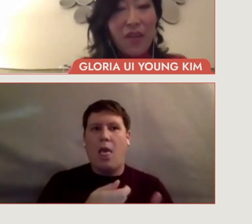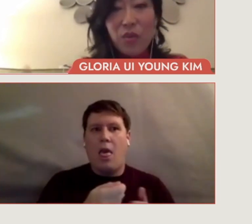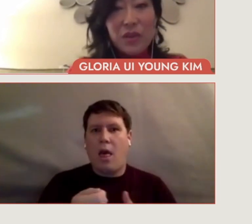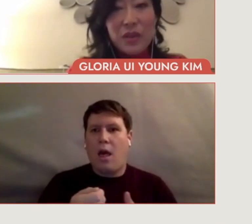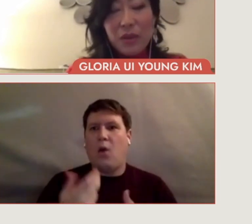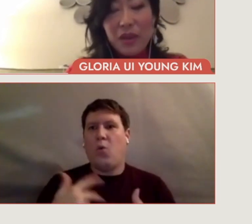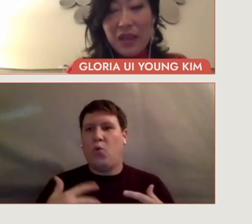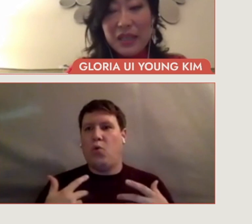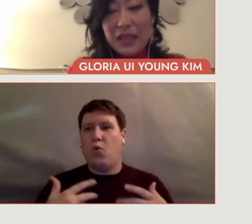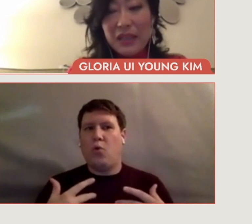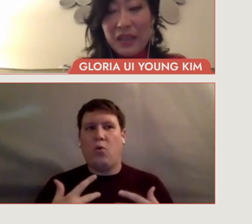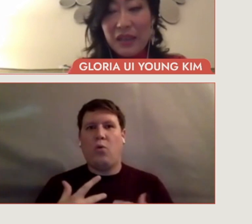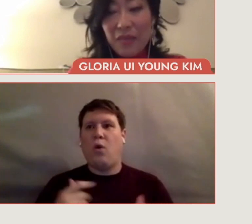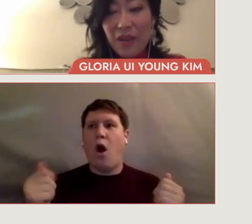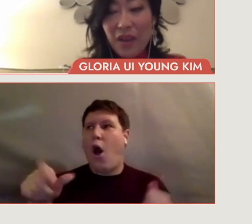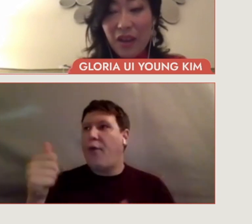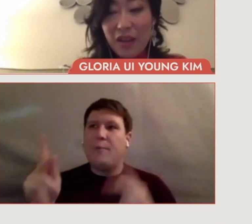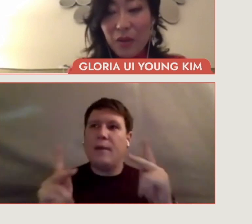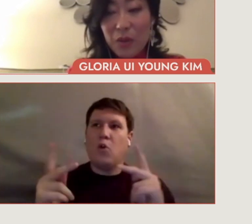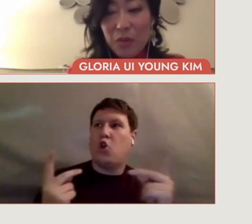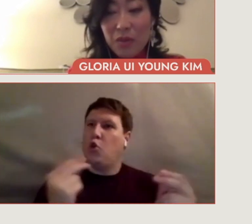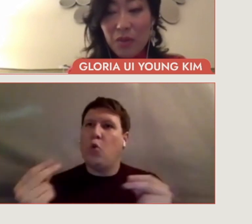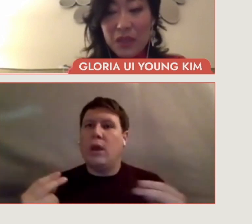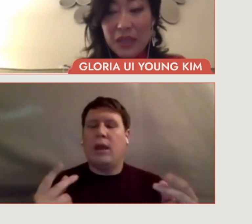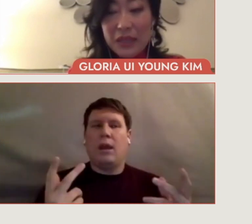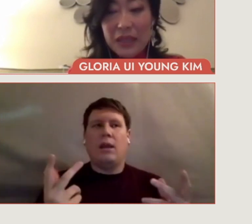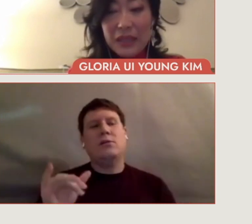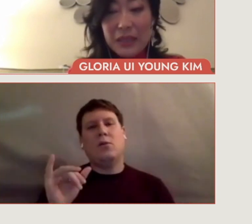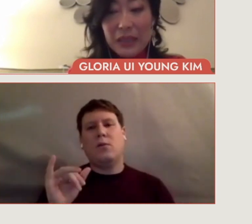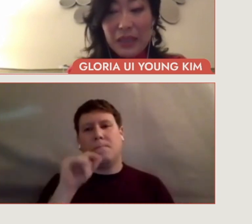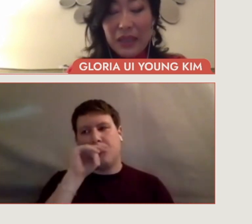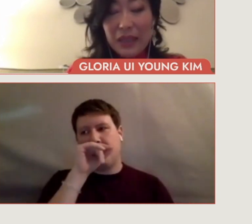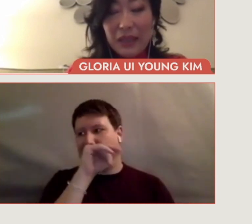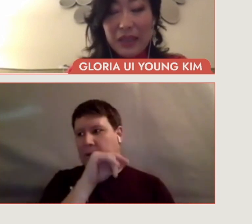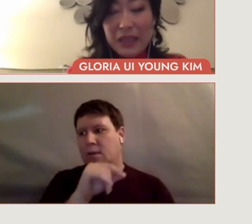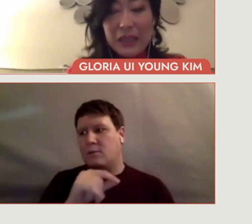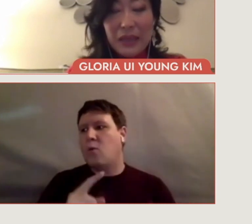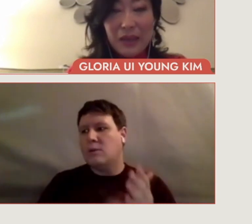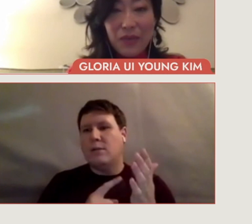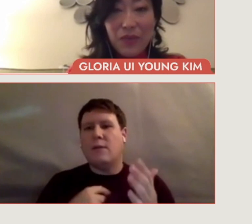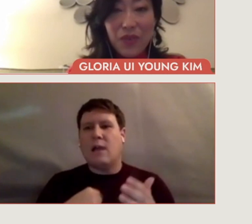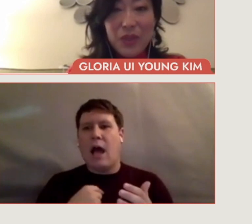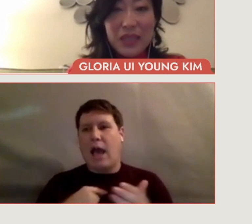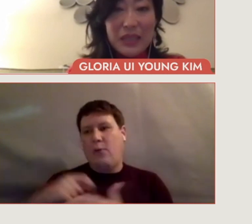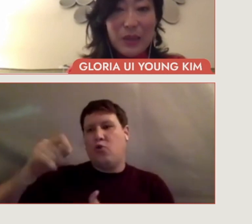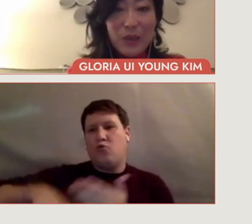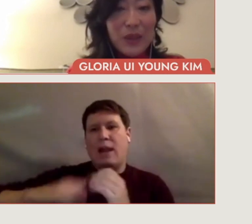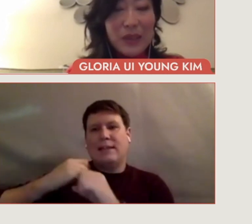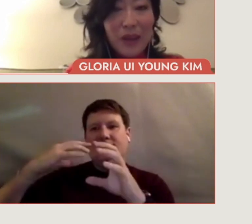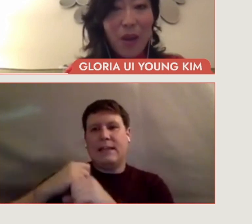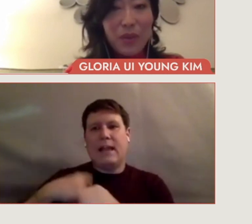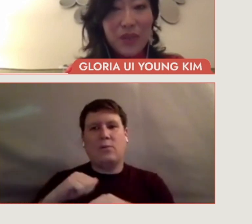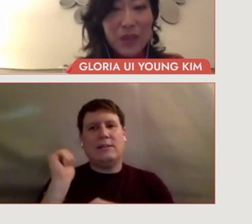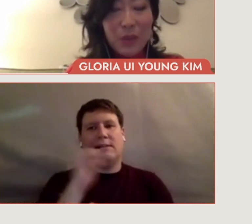and everyone's doing it. And then, sometimes I would send scenes, like I sent a few scenes to